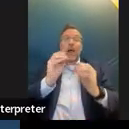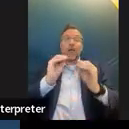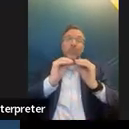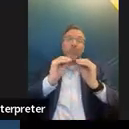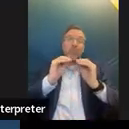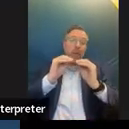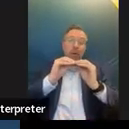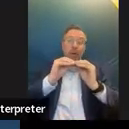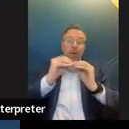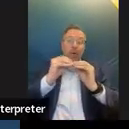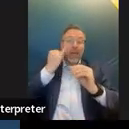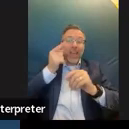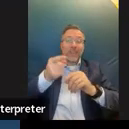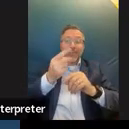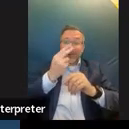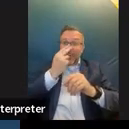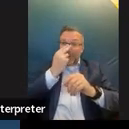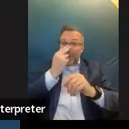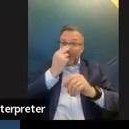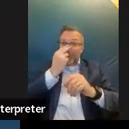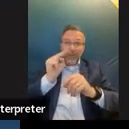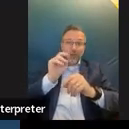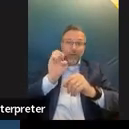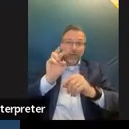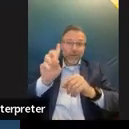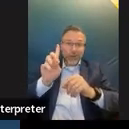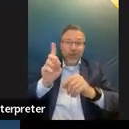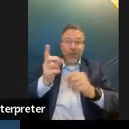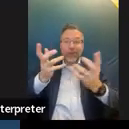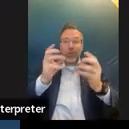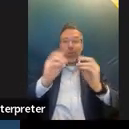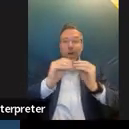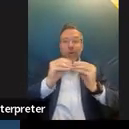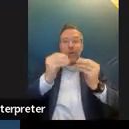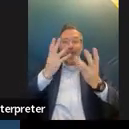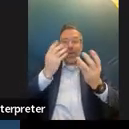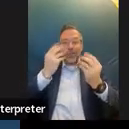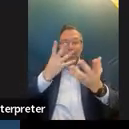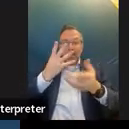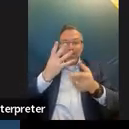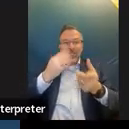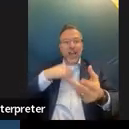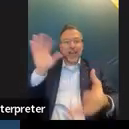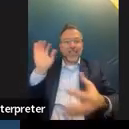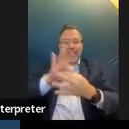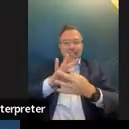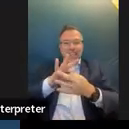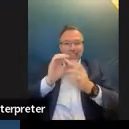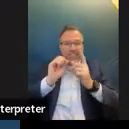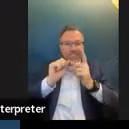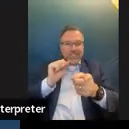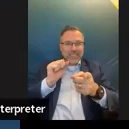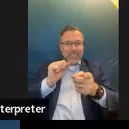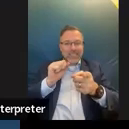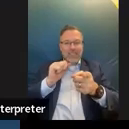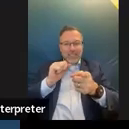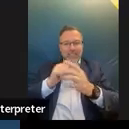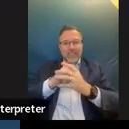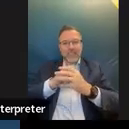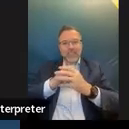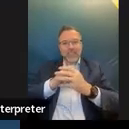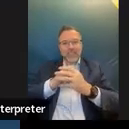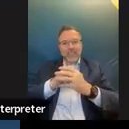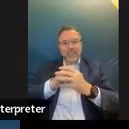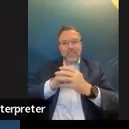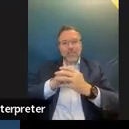data collection and analysis, we have some modules. Here's a link to them. If you don't want to, that's